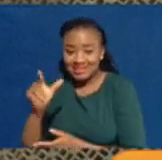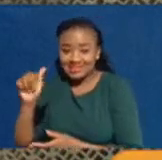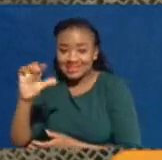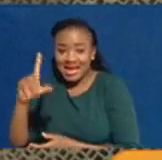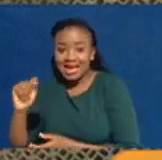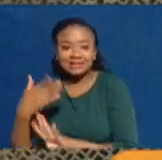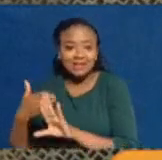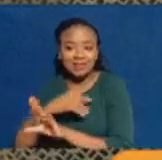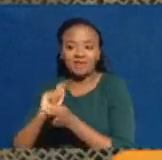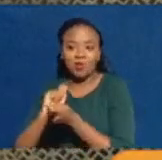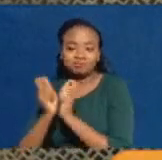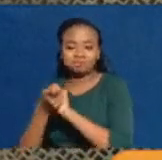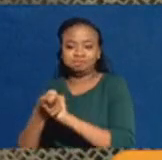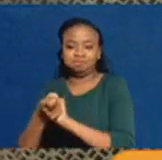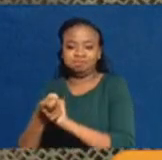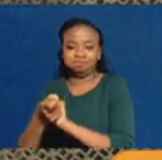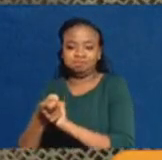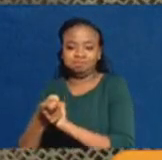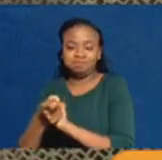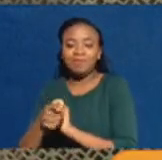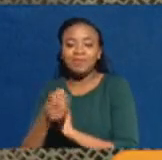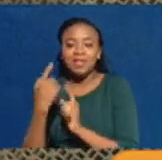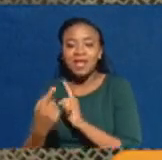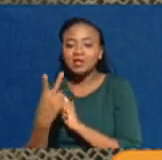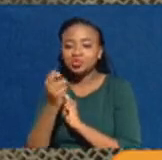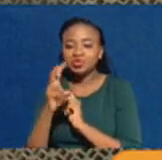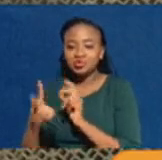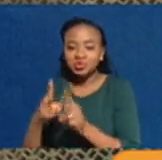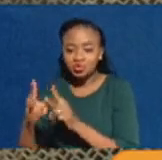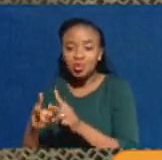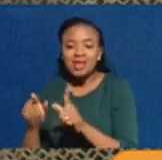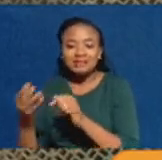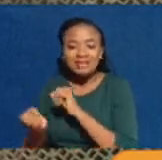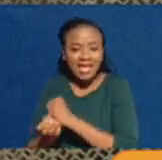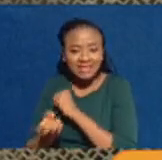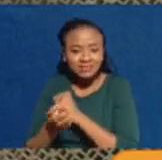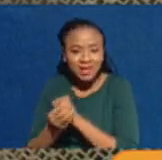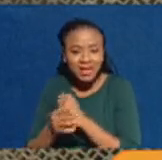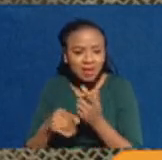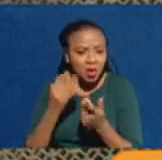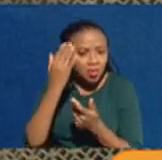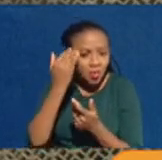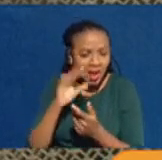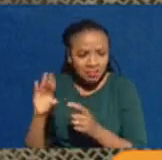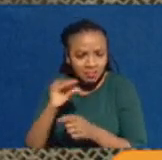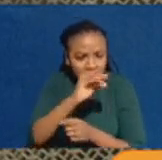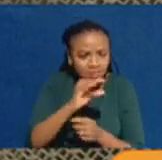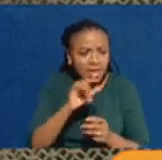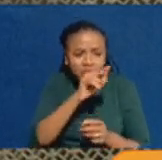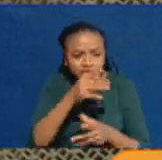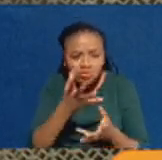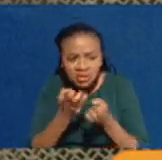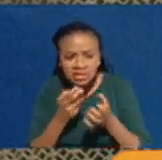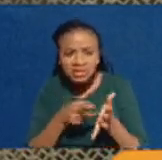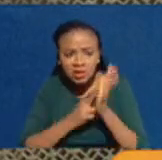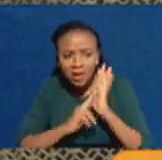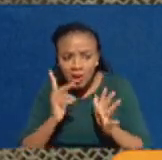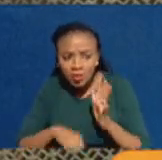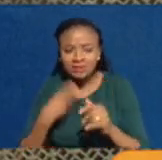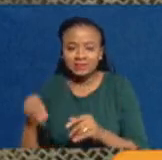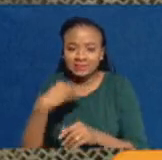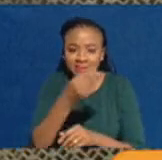Political Parties Amendment Act 2022 that set out qualification threshold and criteria for distribution of the fund under